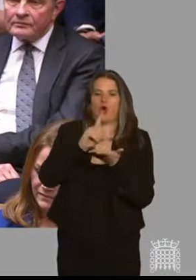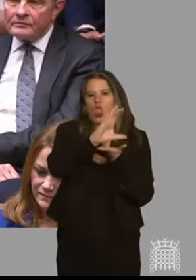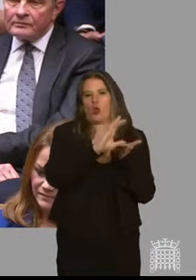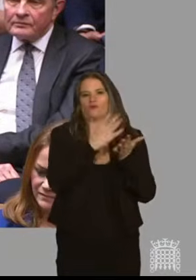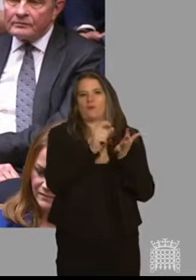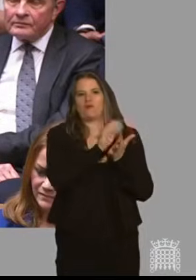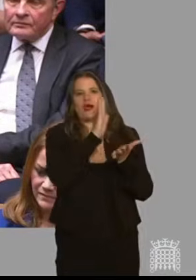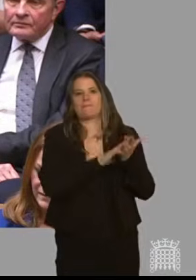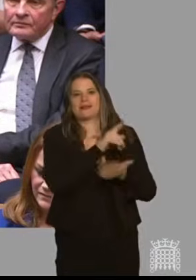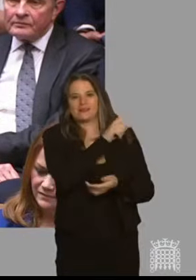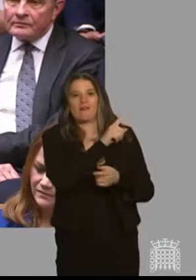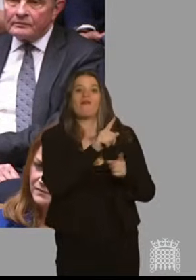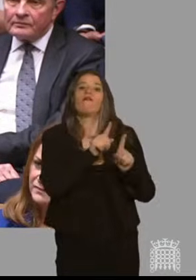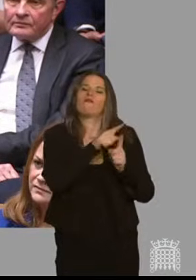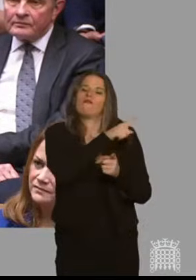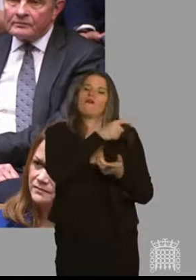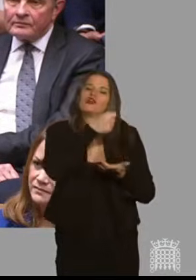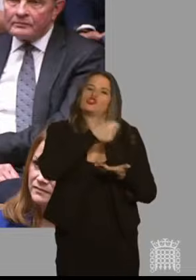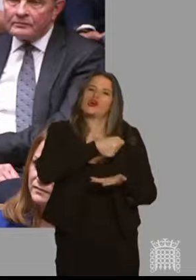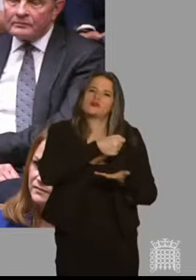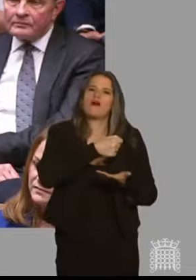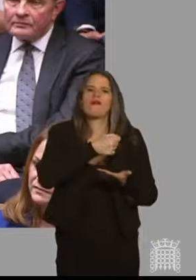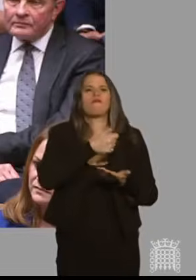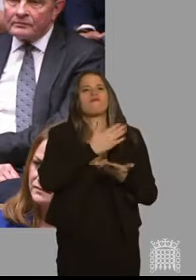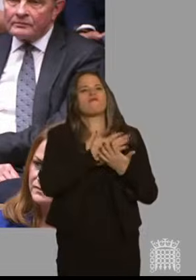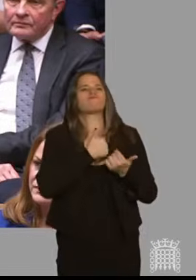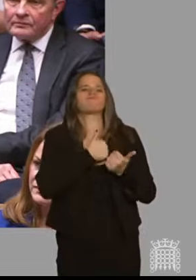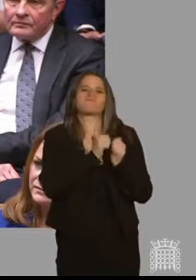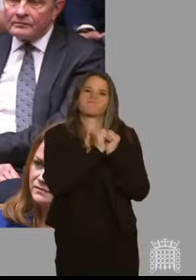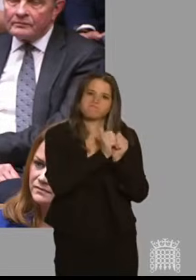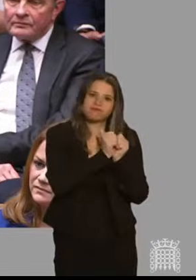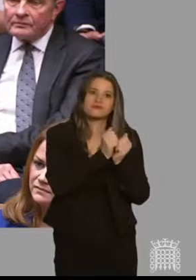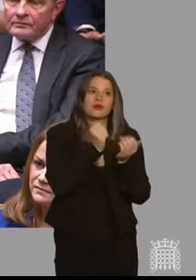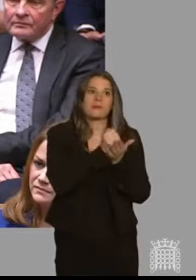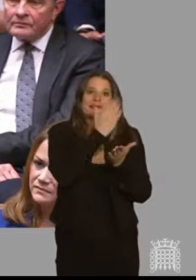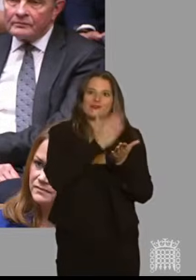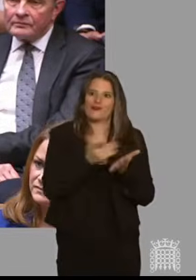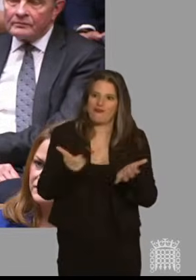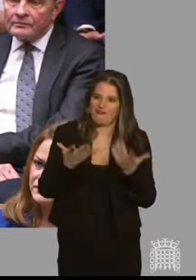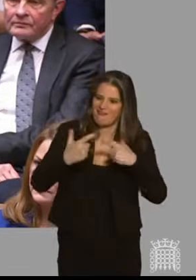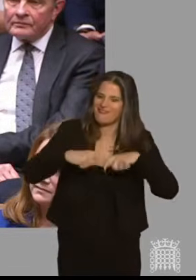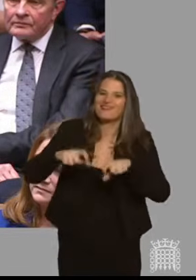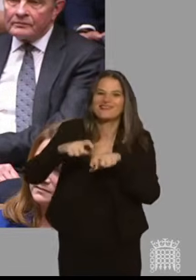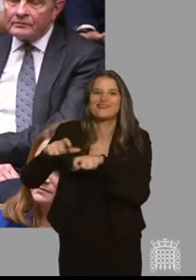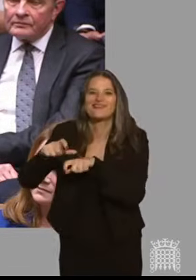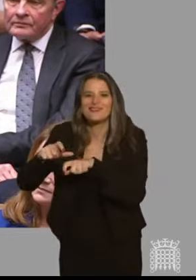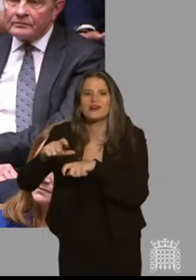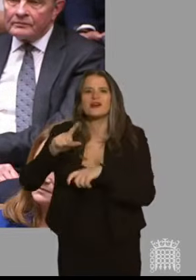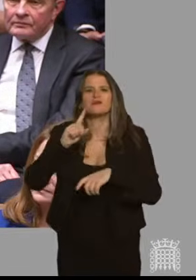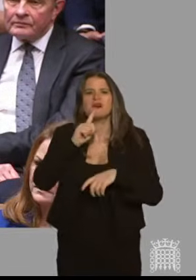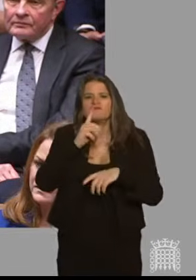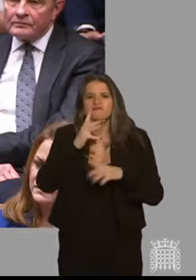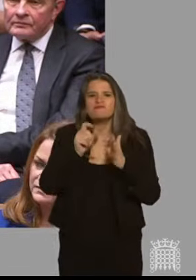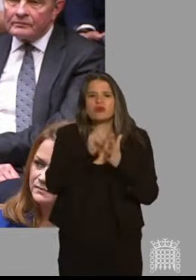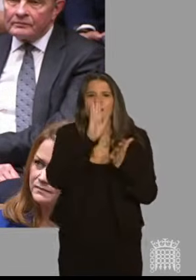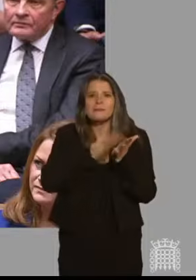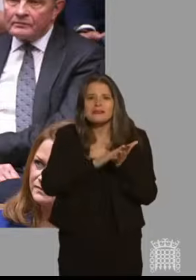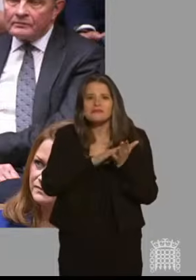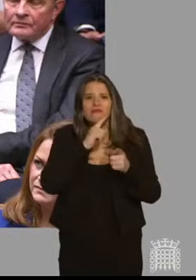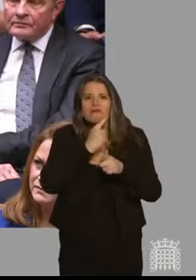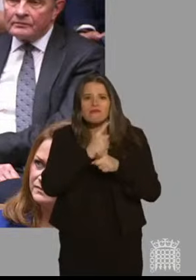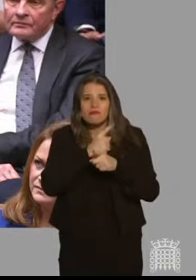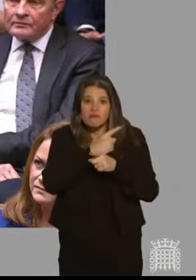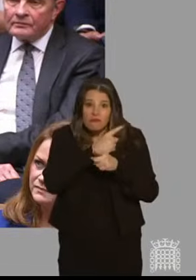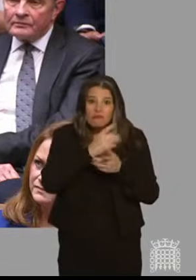loan repayment schemes could be crippling. So will my right honourable friend ask the Sports Minister and the Treasury to try and find a solution